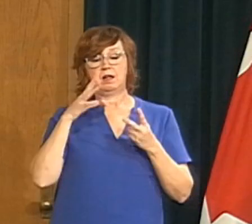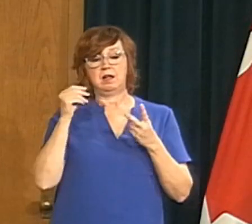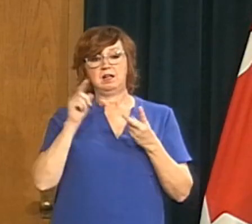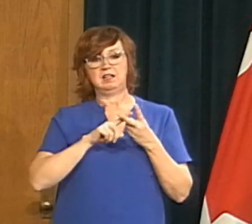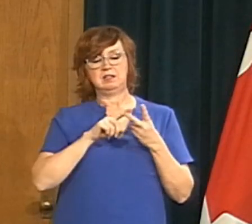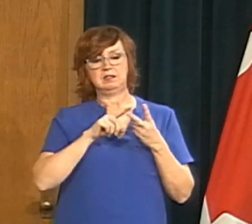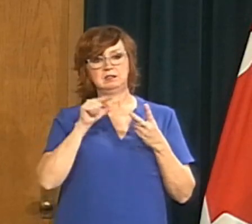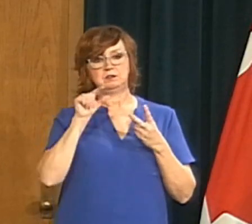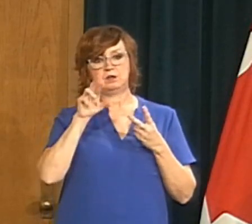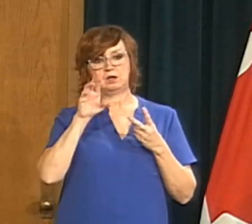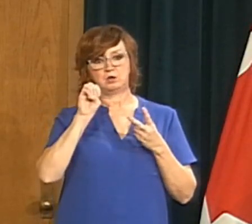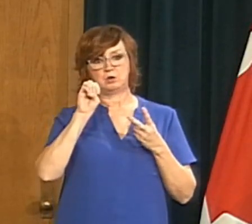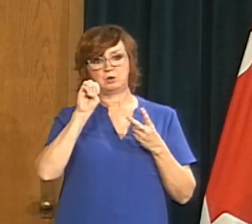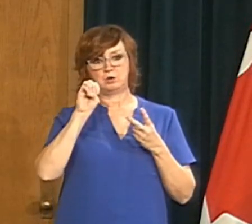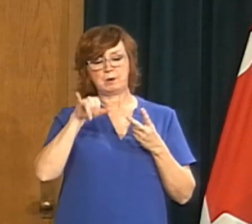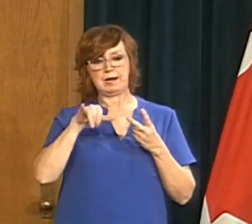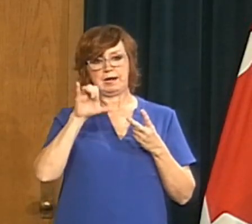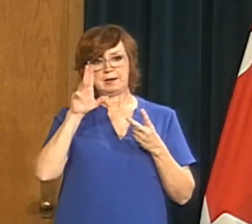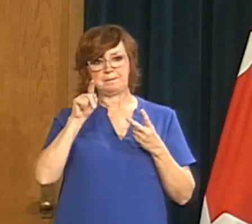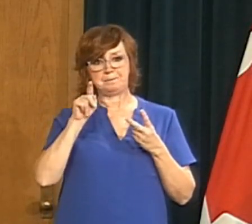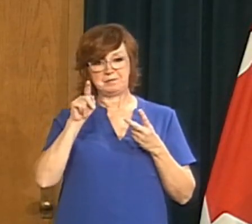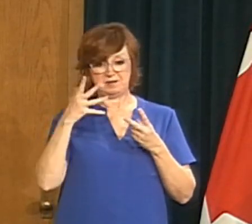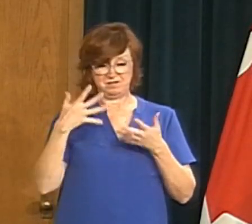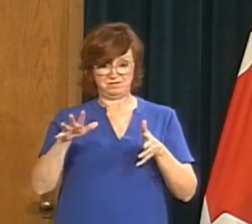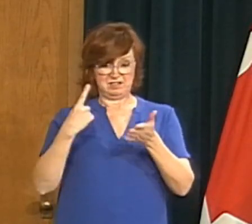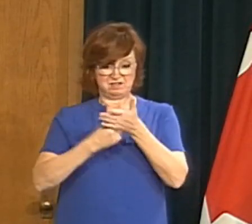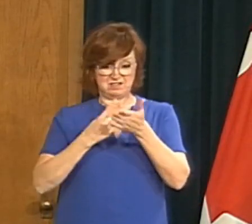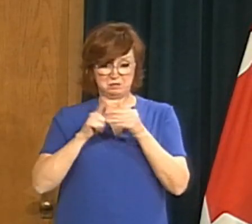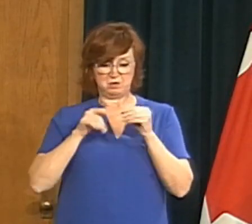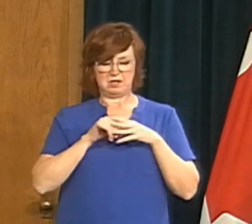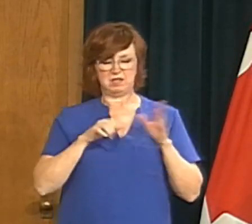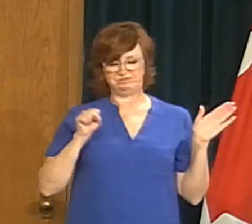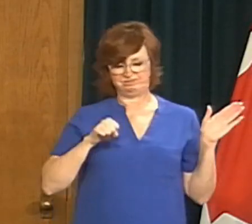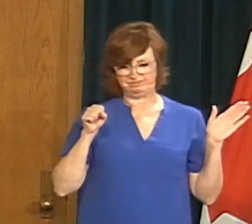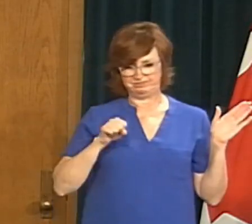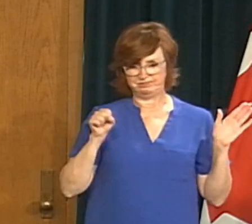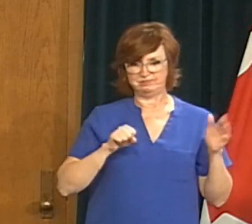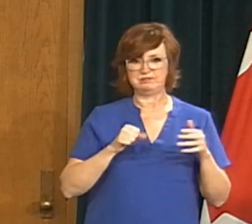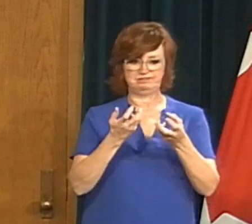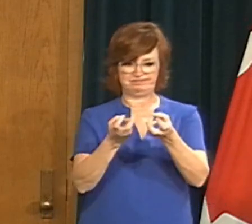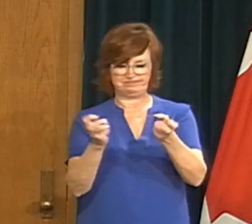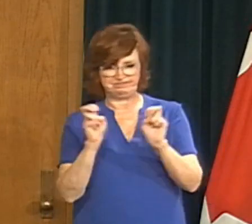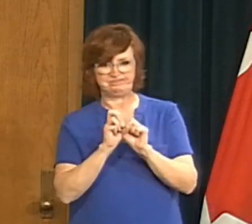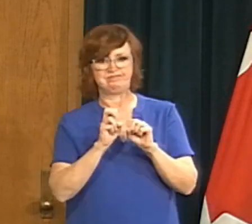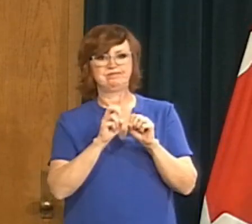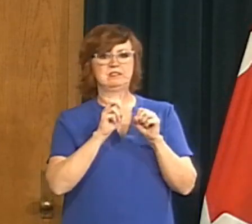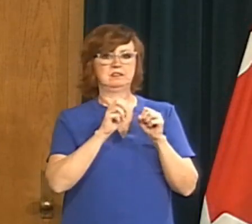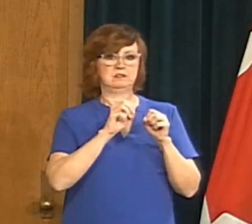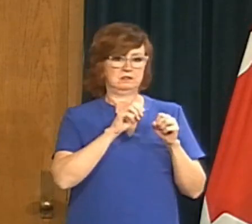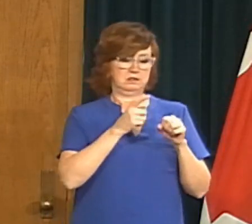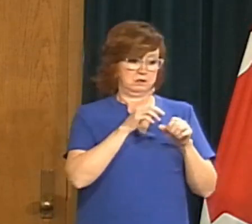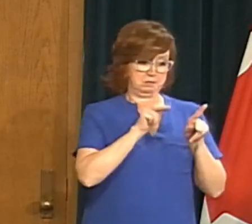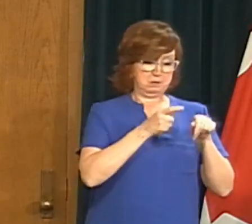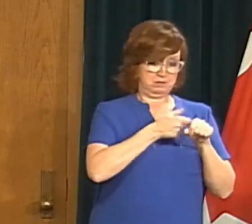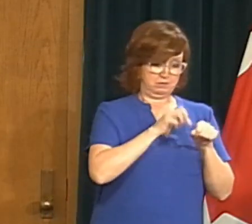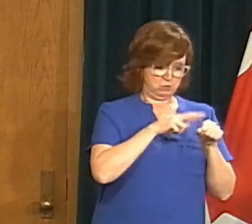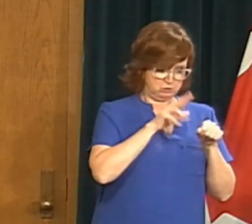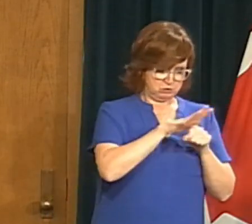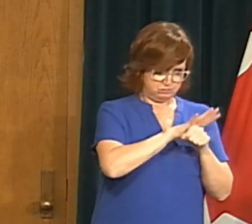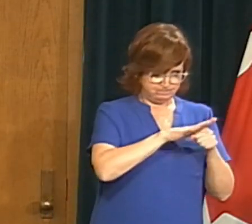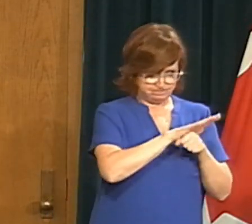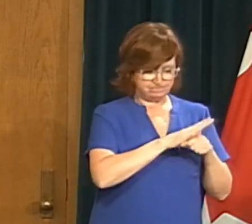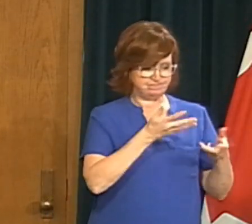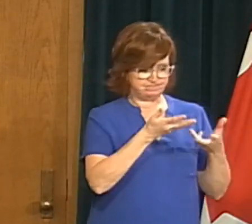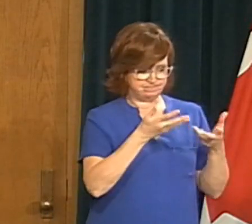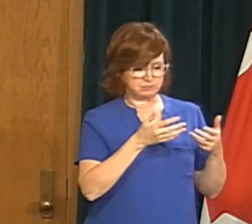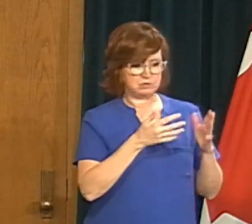regards to? Yes, I have had discussions, high-level discussions, I might add, with members of our local team, as well as